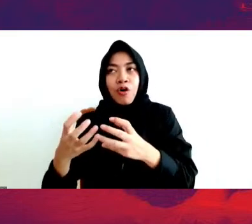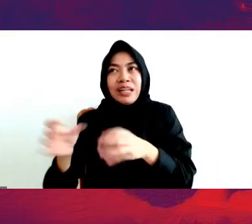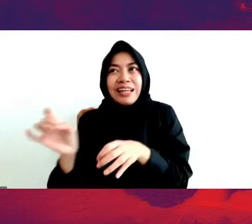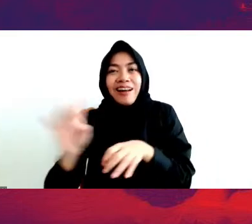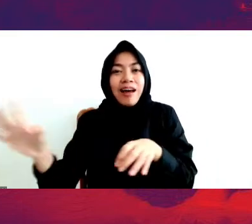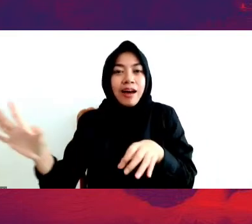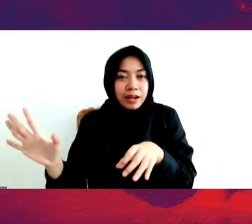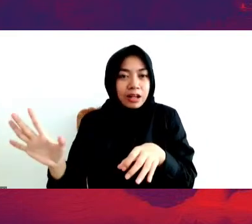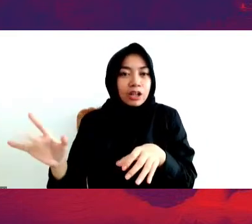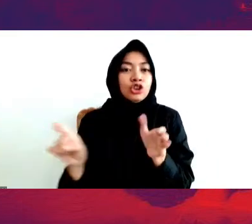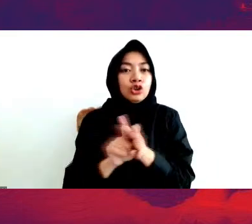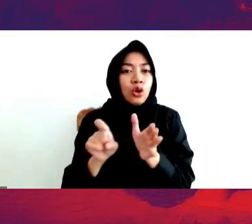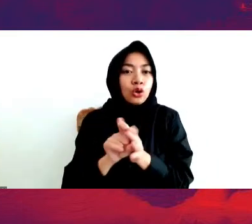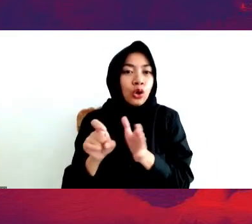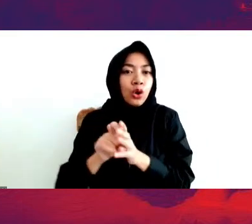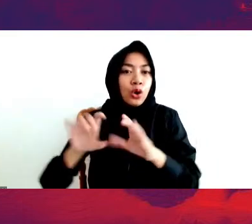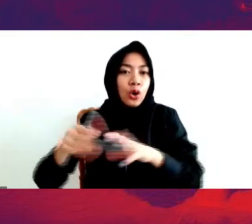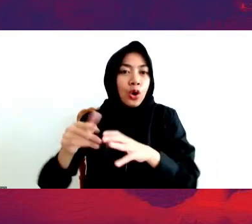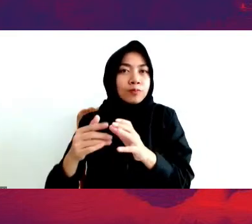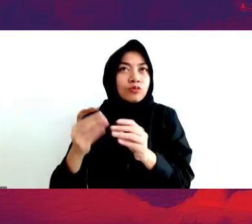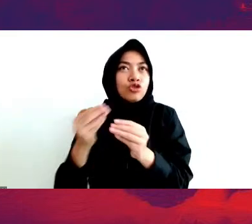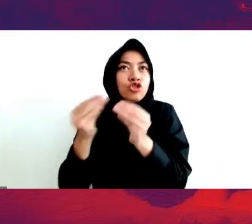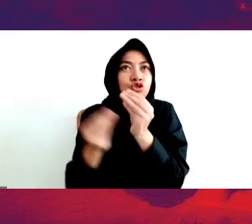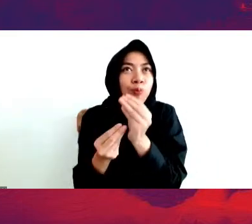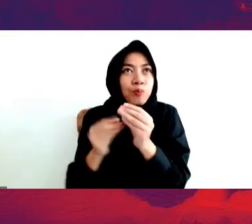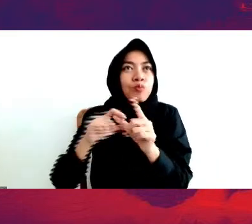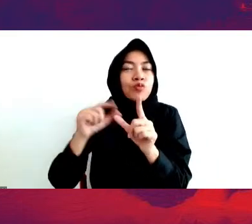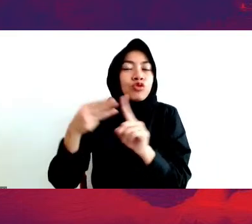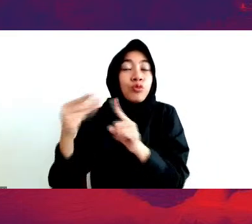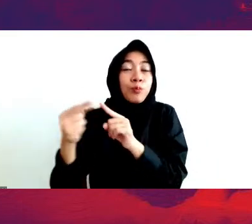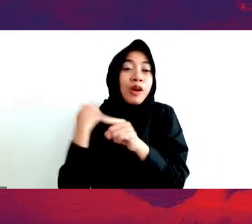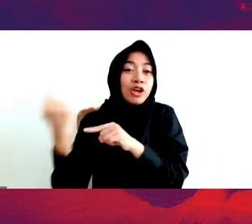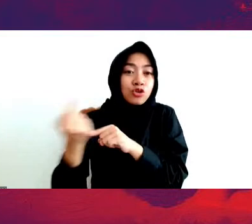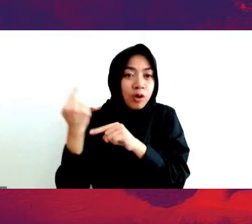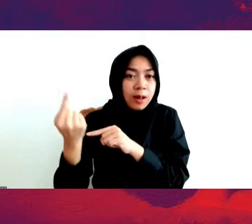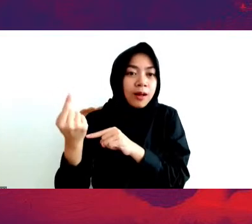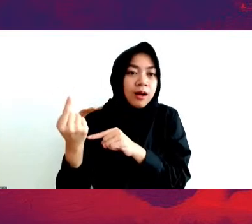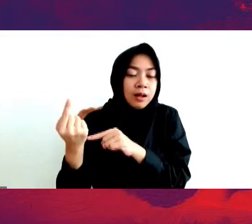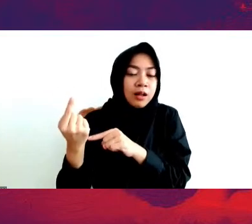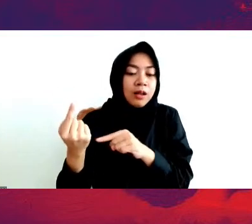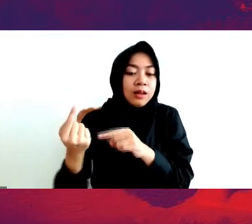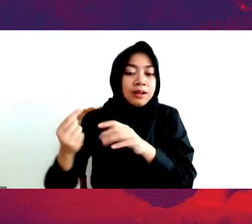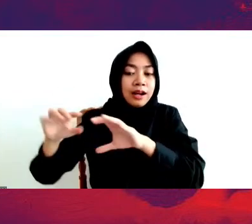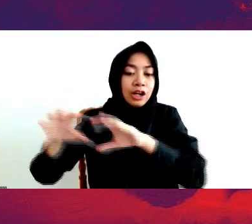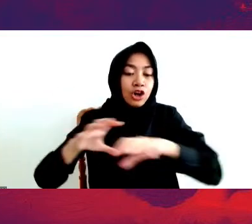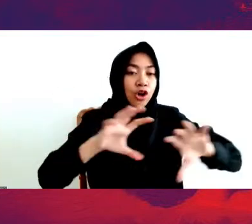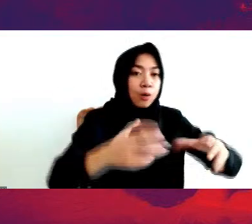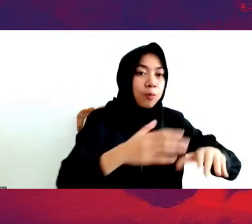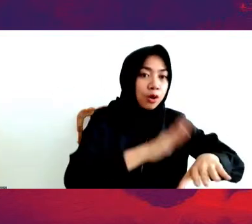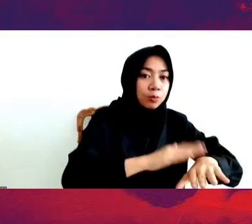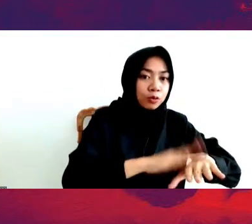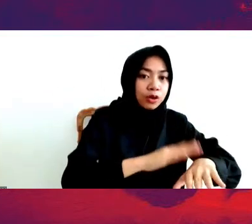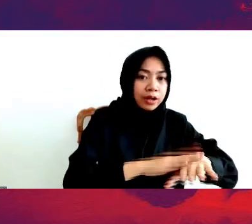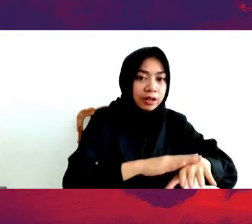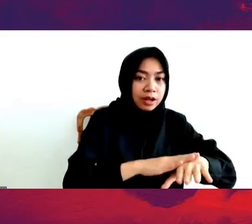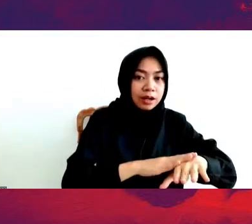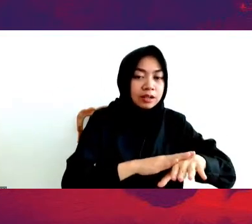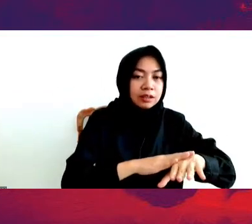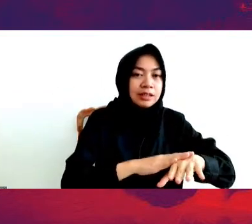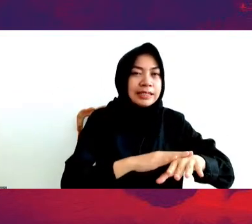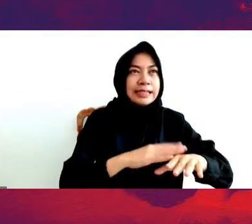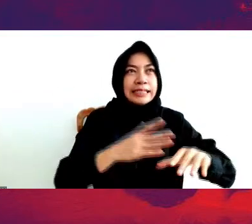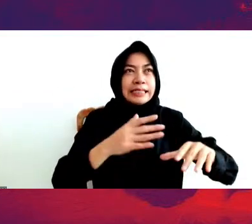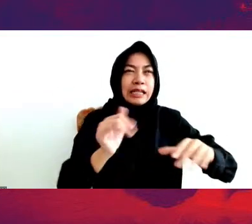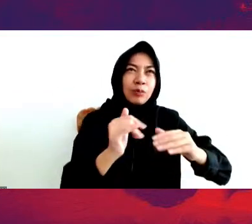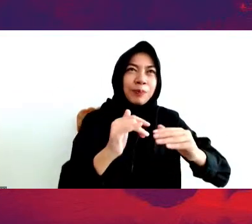it subnational, be it age group. So the variation between the ethnic groups was substantially more higher compared to